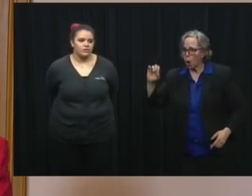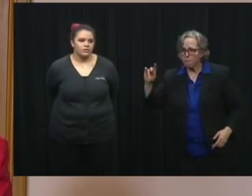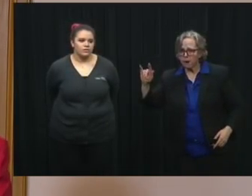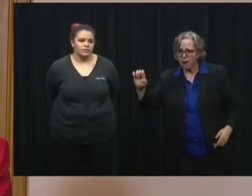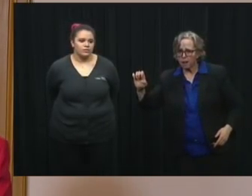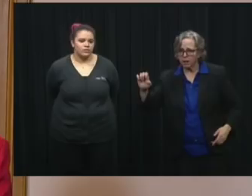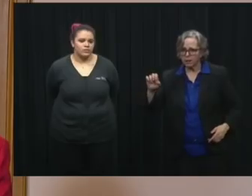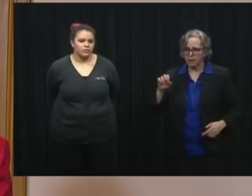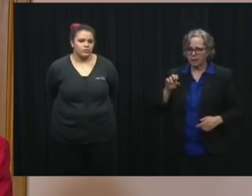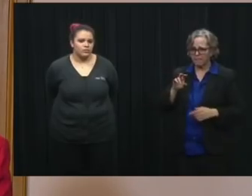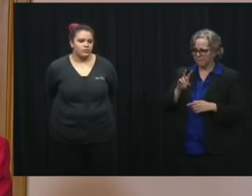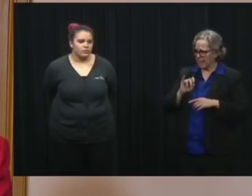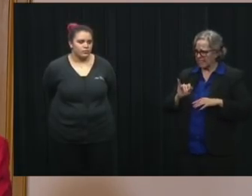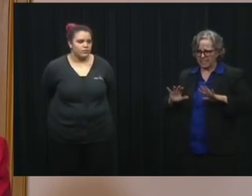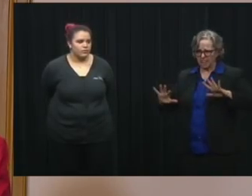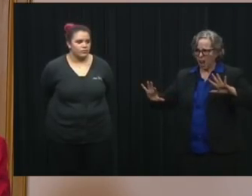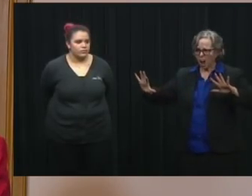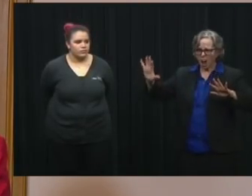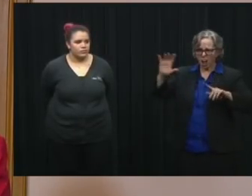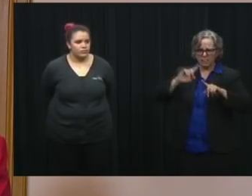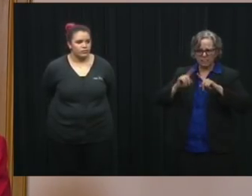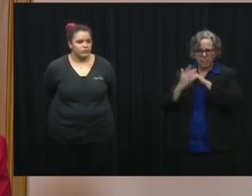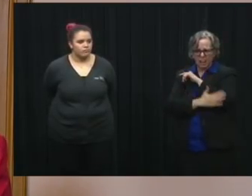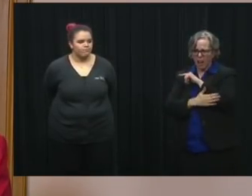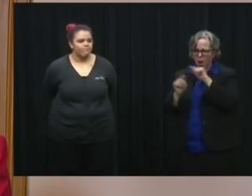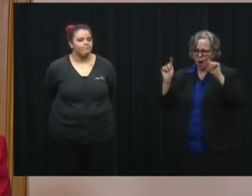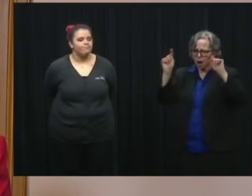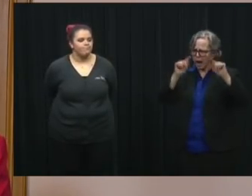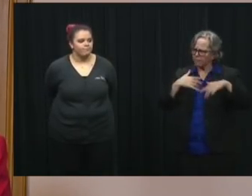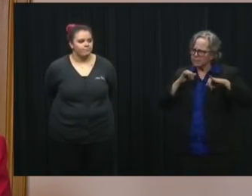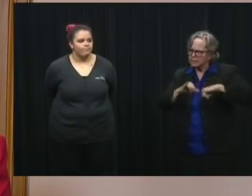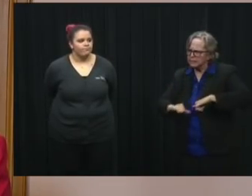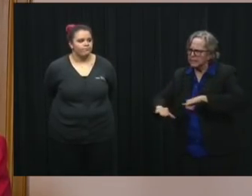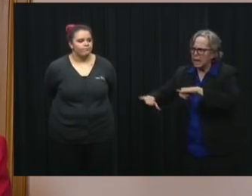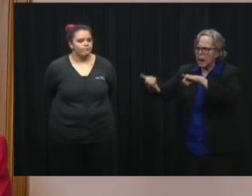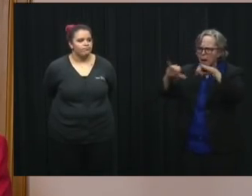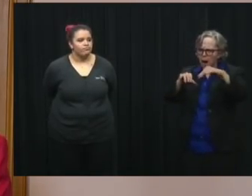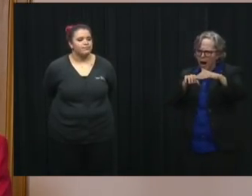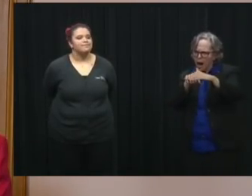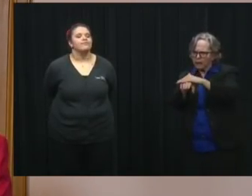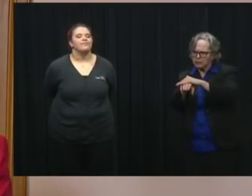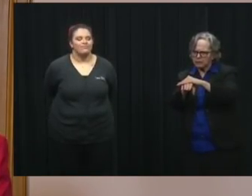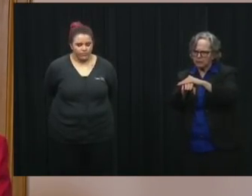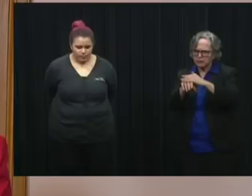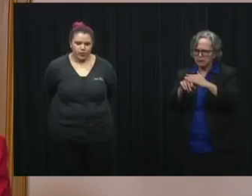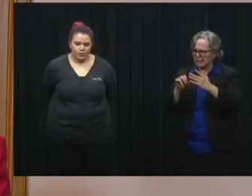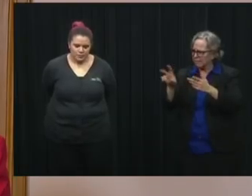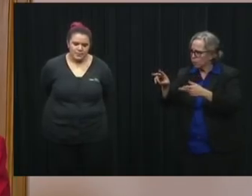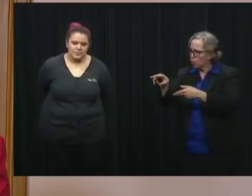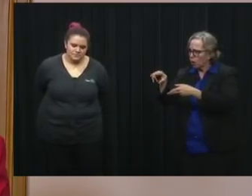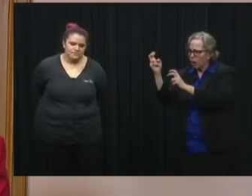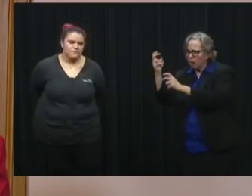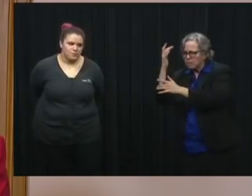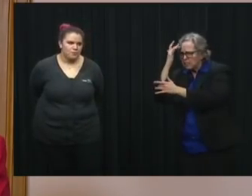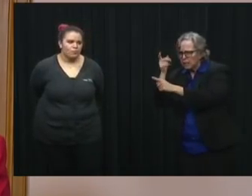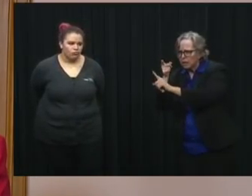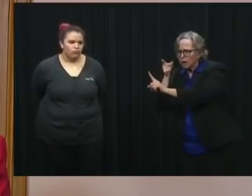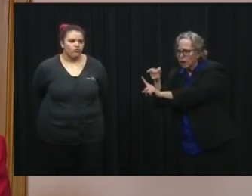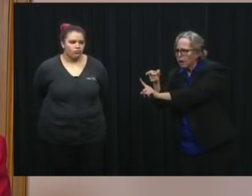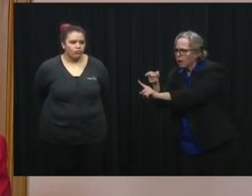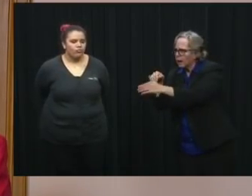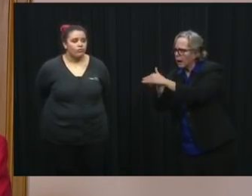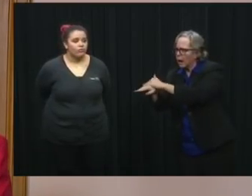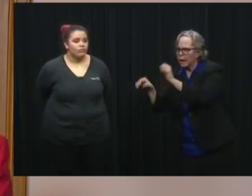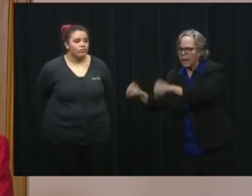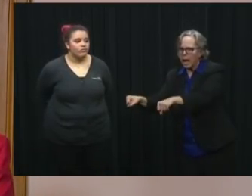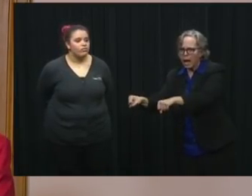we want you to have access. If you come down with this, we want you to be able to have access, and then if you get worse,